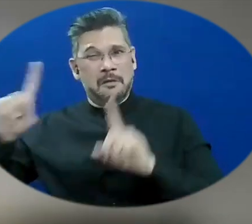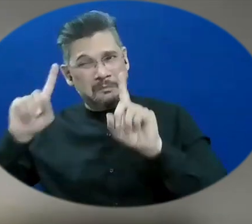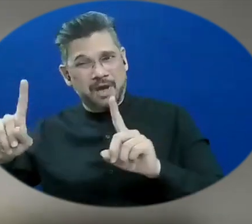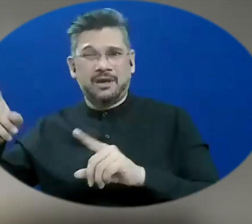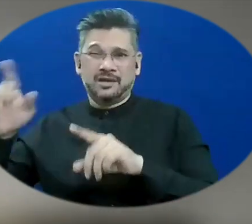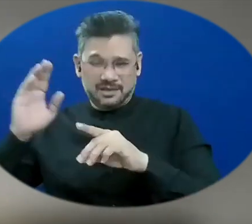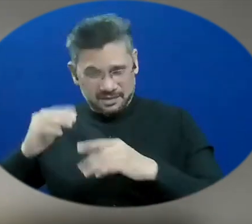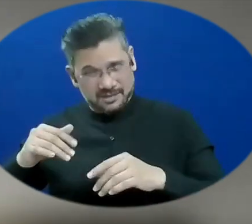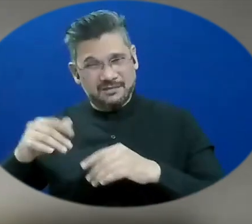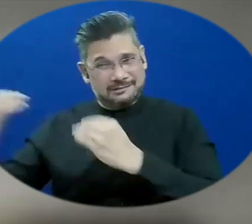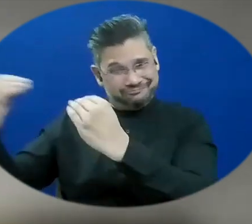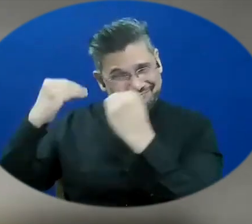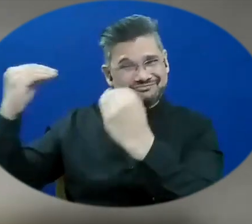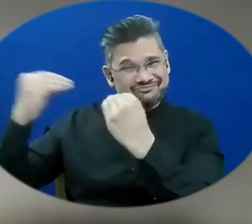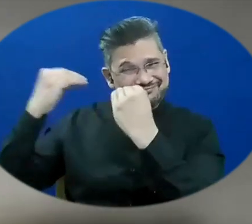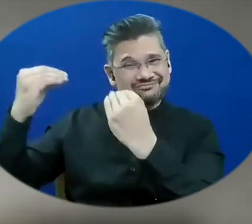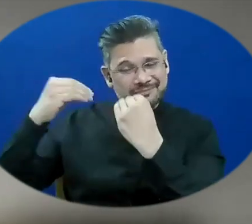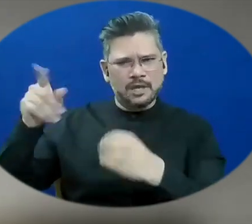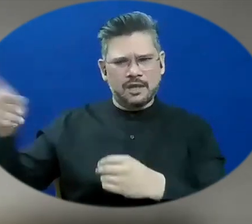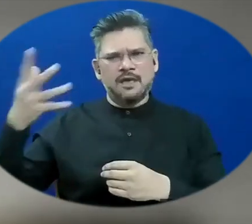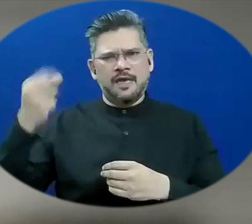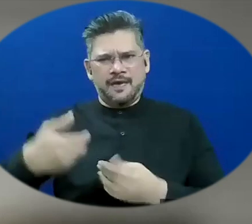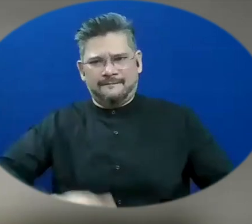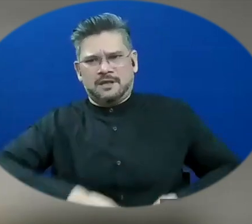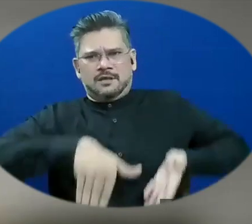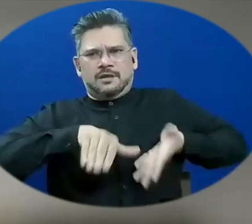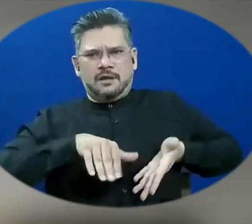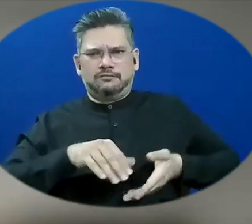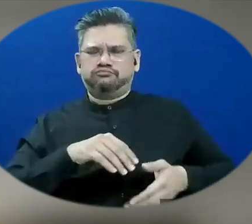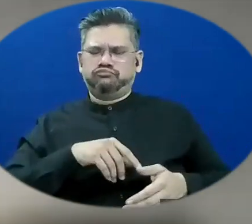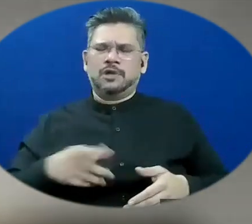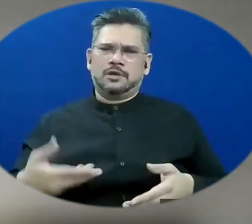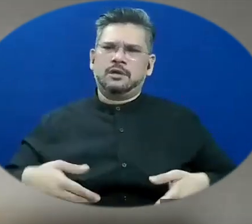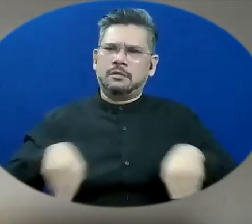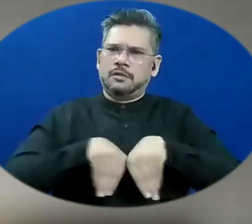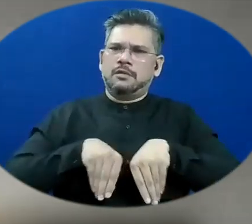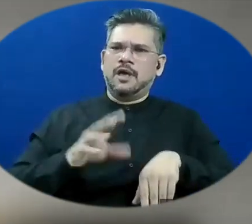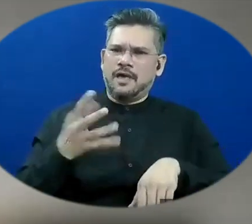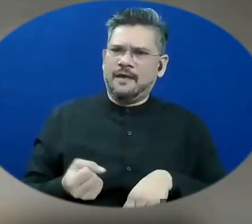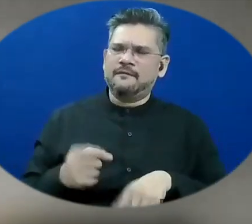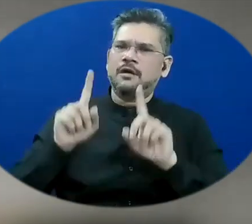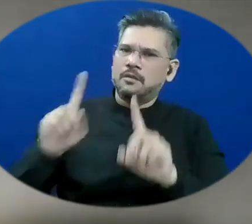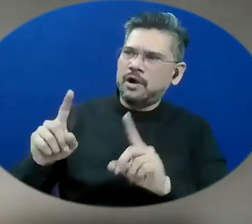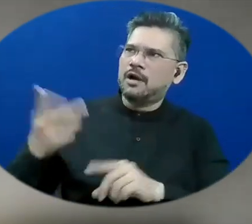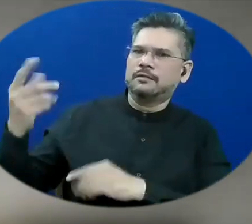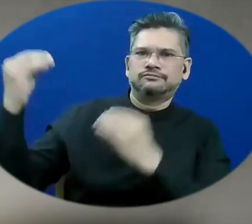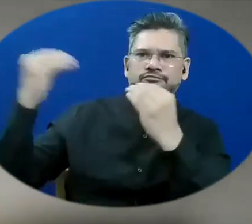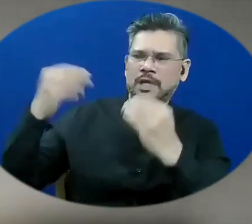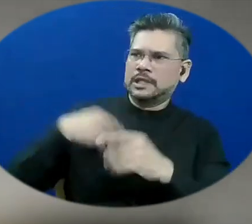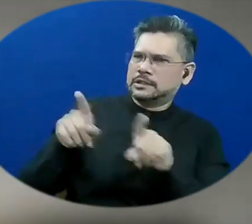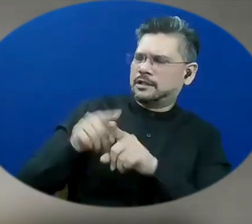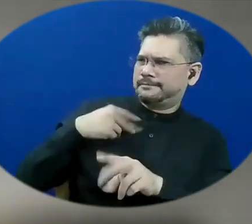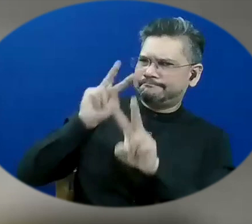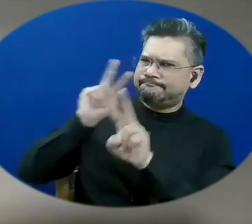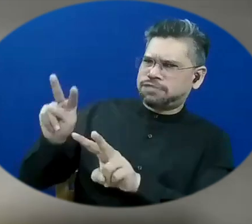he's wearing diapers, maybe we ought to know how it feels like to be in a pair of diapers ourselves. Because if we want to administer the care